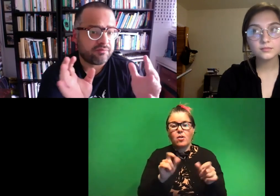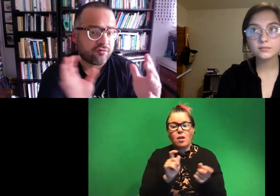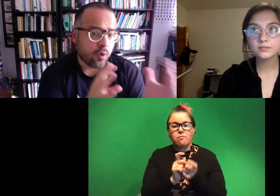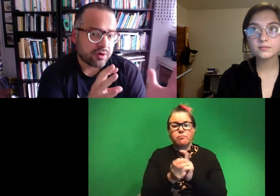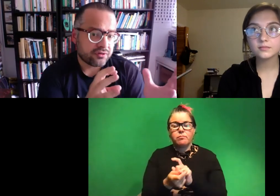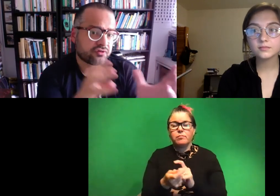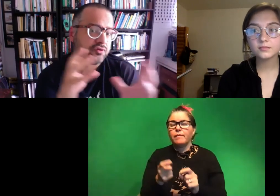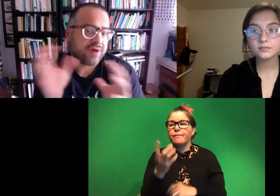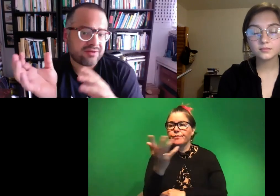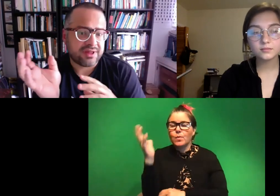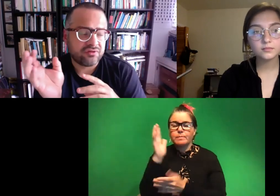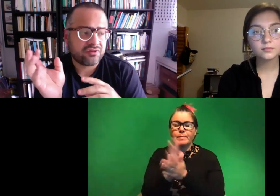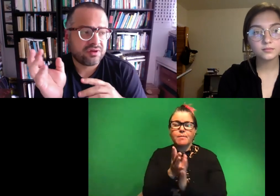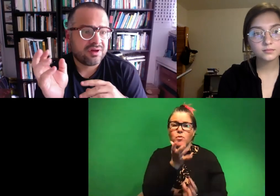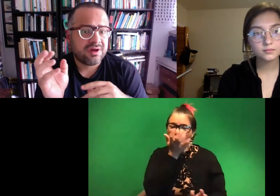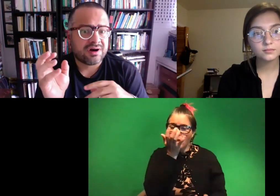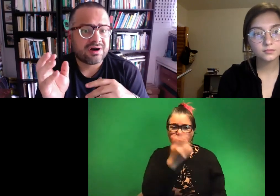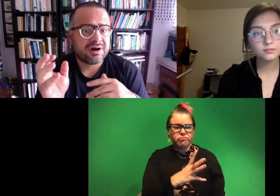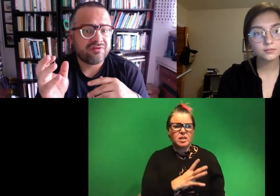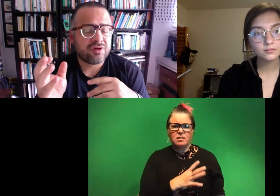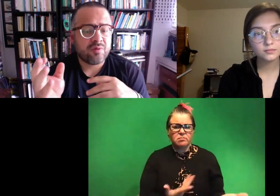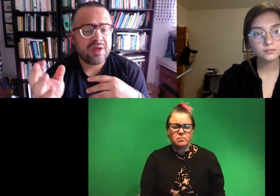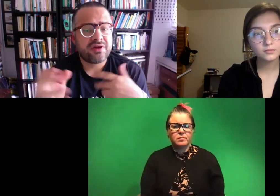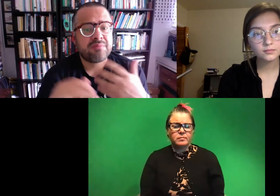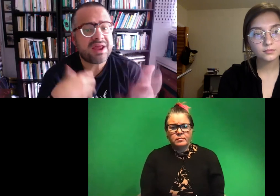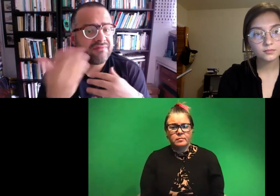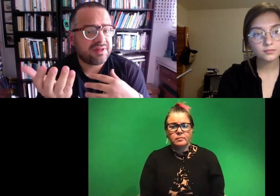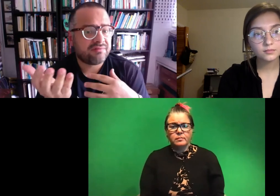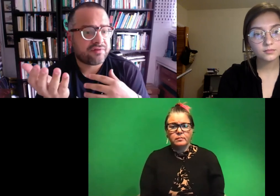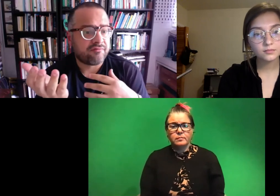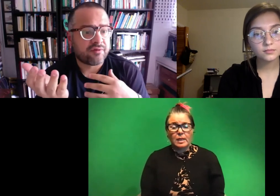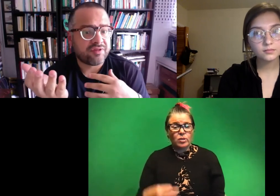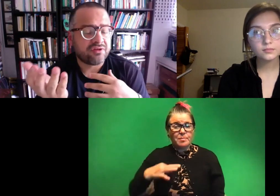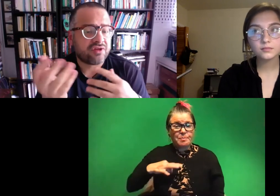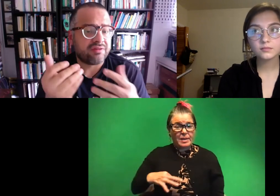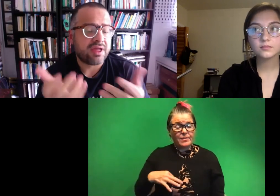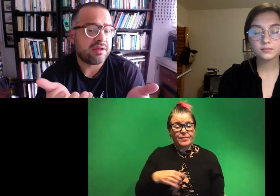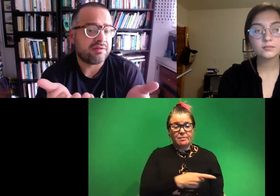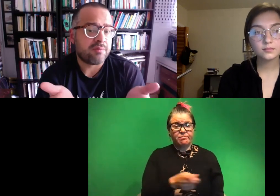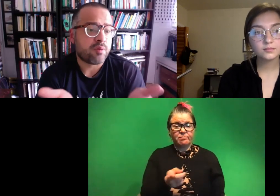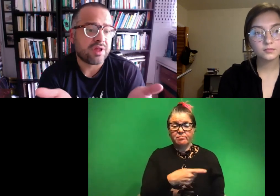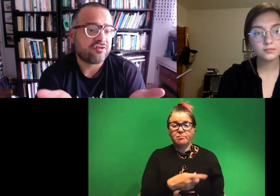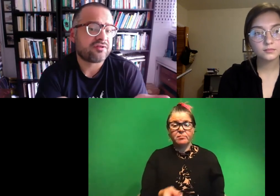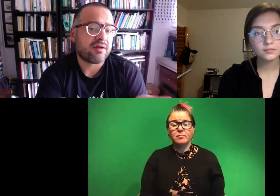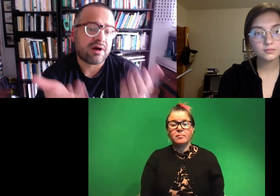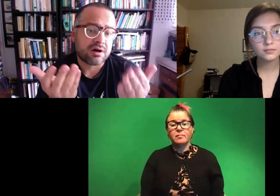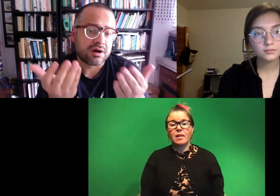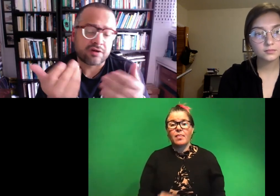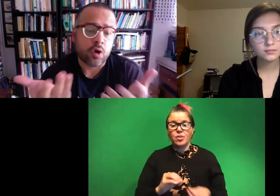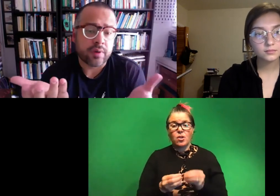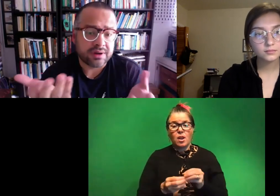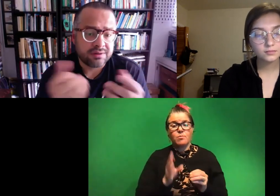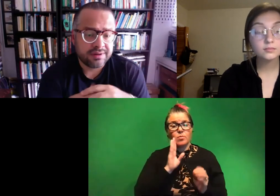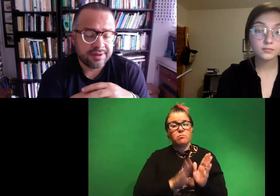from forest to grasslands are in some way there are benefit from this, and their populations